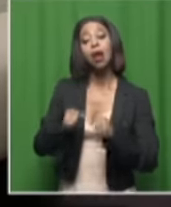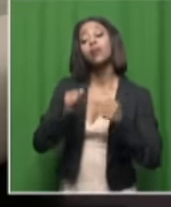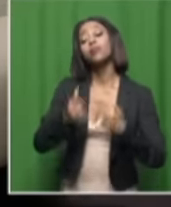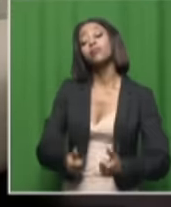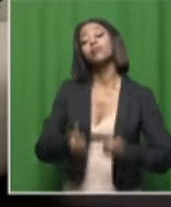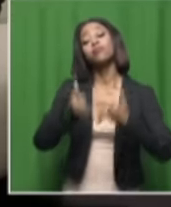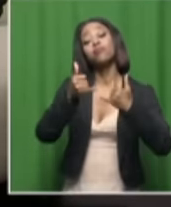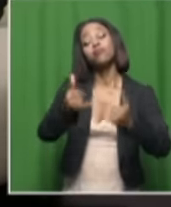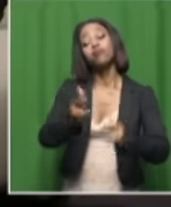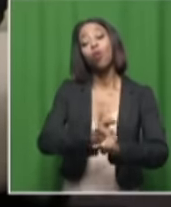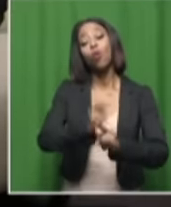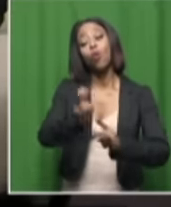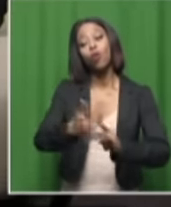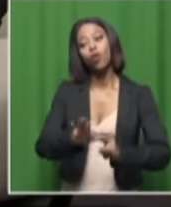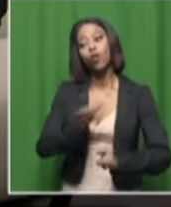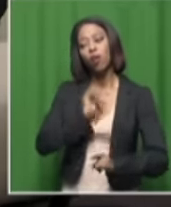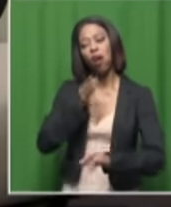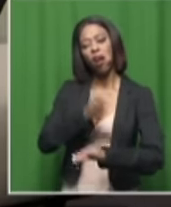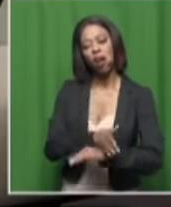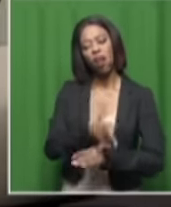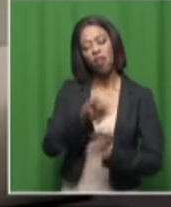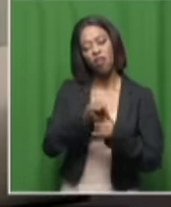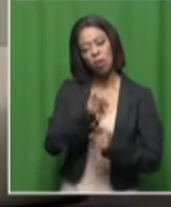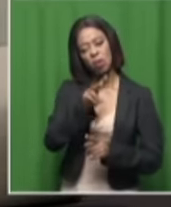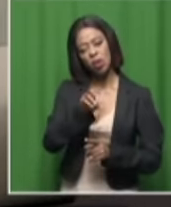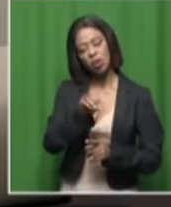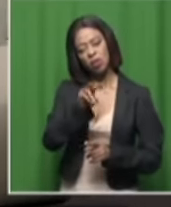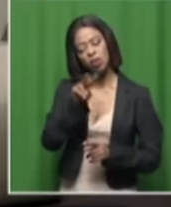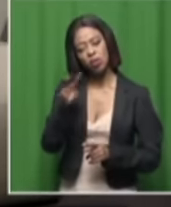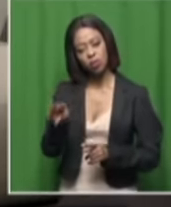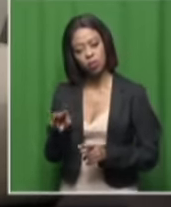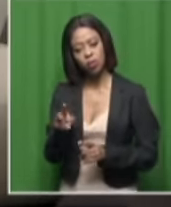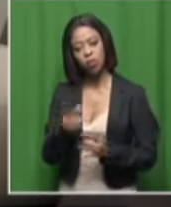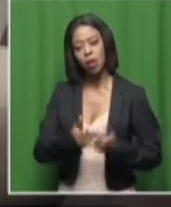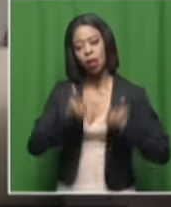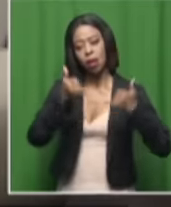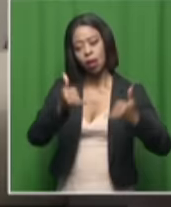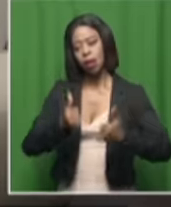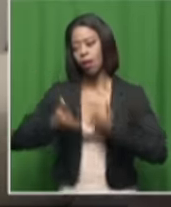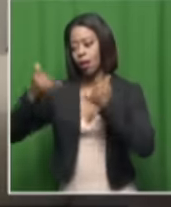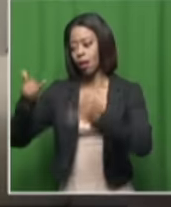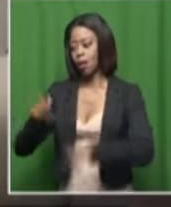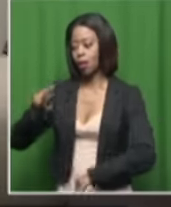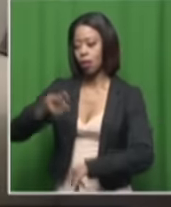lifted. I mean, you've been in South Africa since the 2022-23 season. Lifted three trophies,